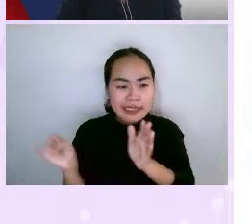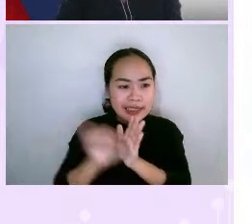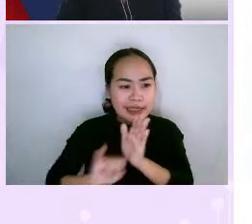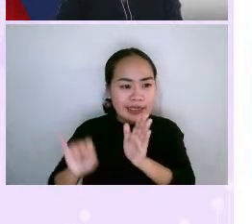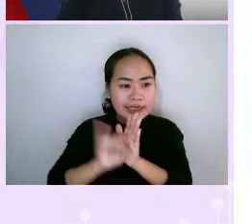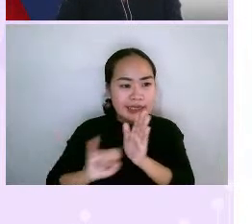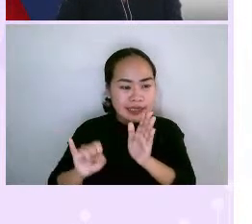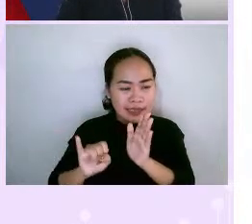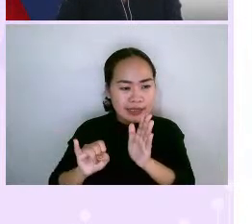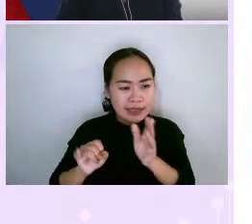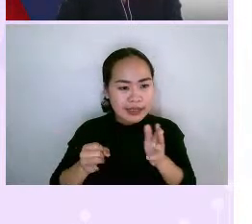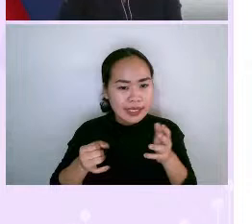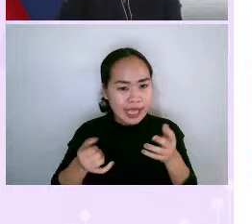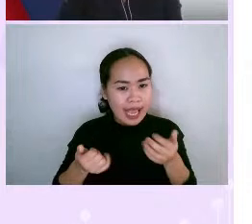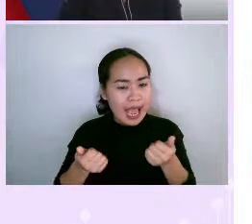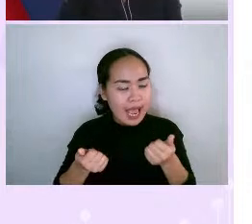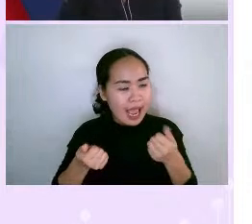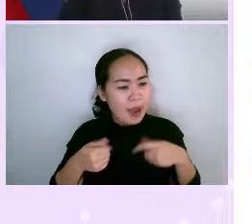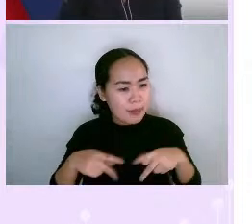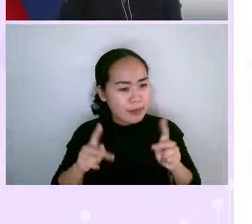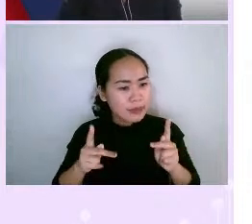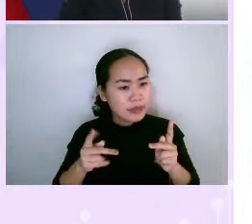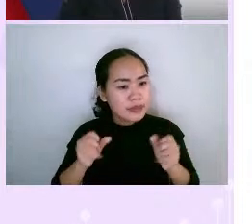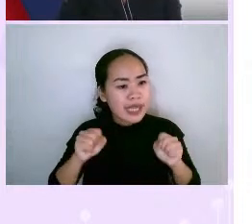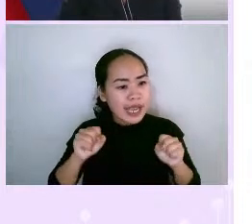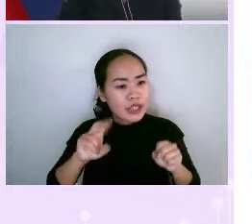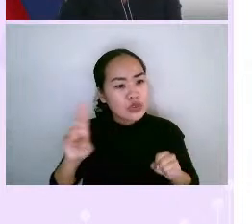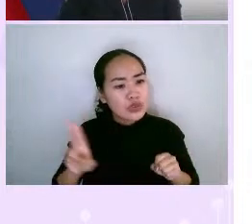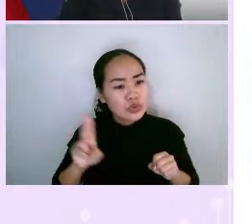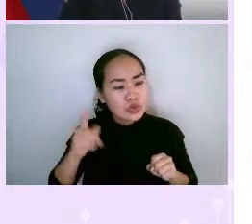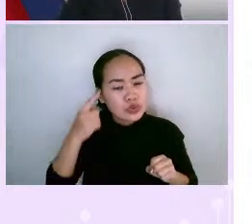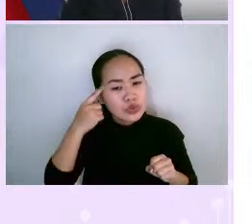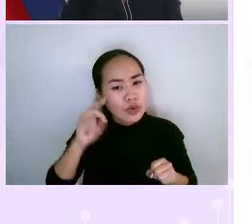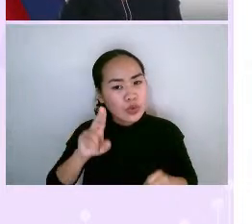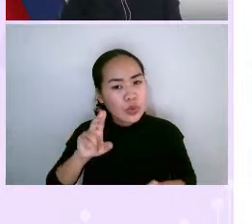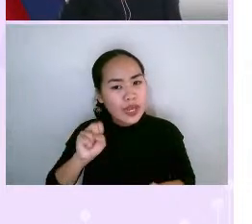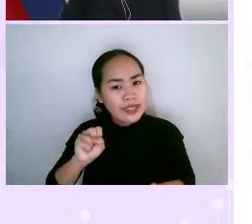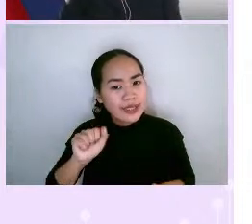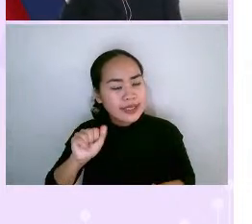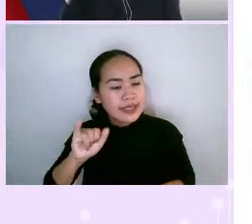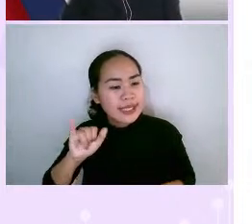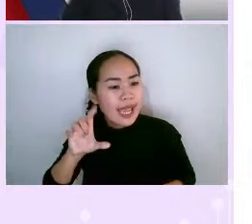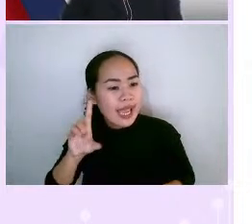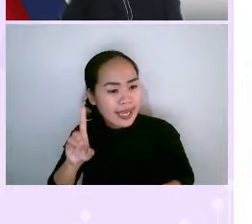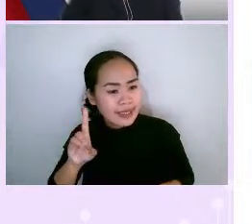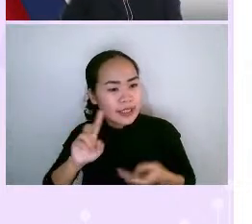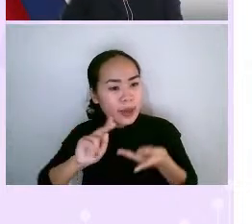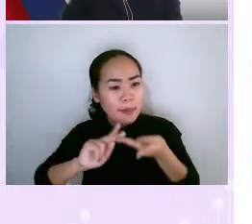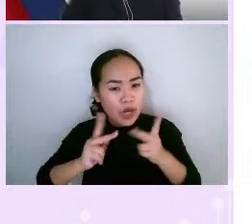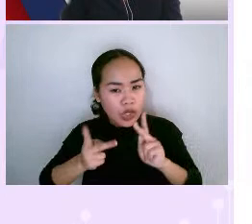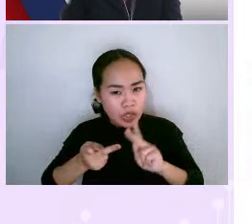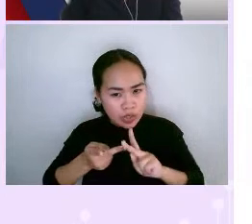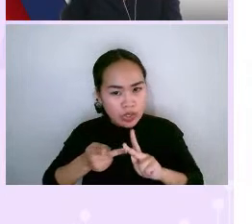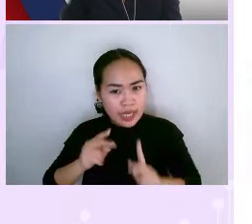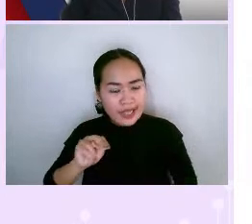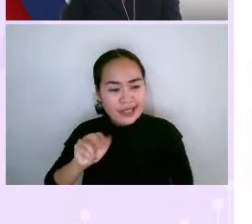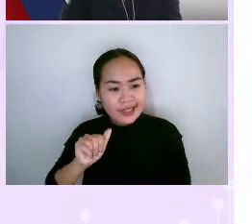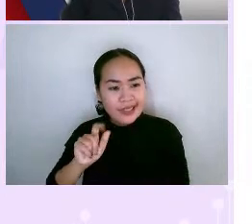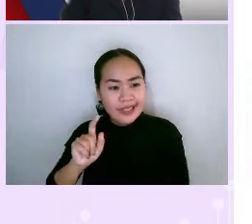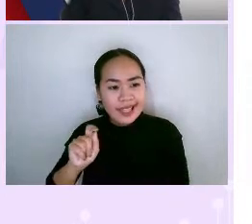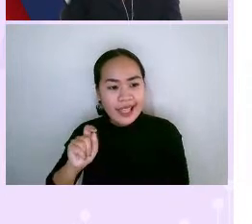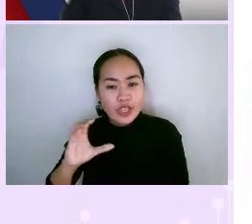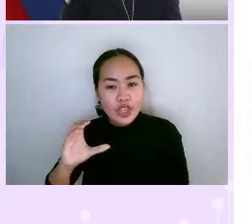environment, DTI, in partnership with the USAID, the National Confederation of Cooperatives or